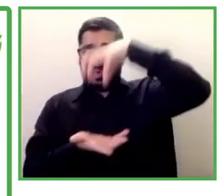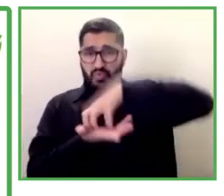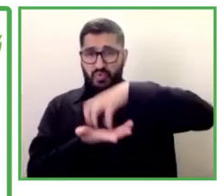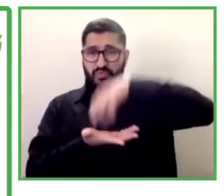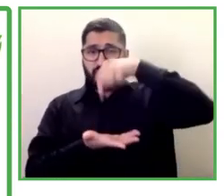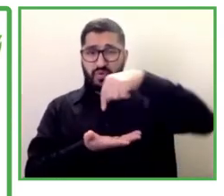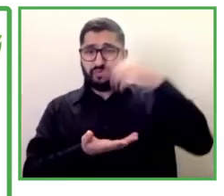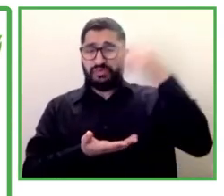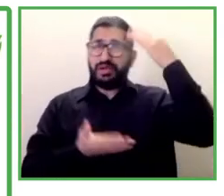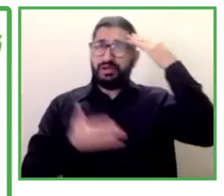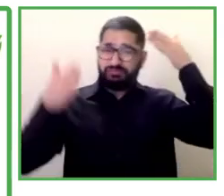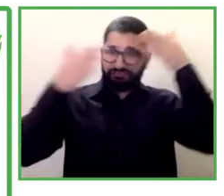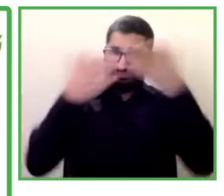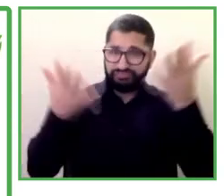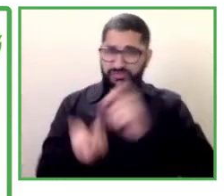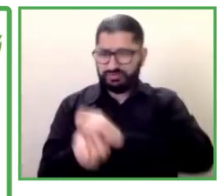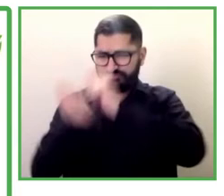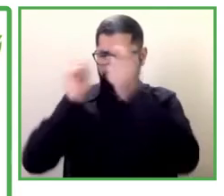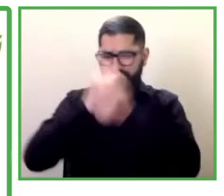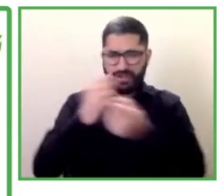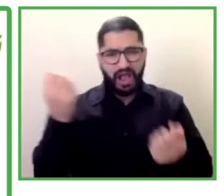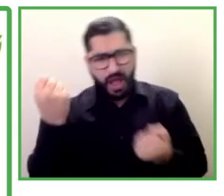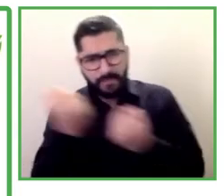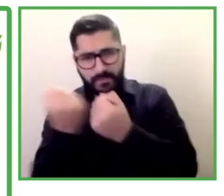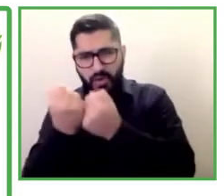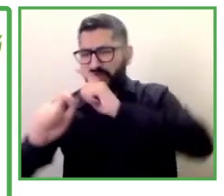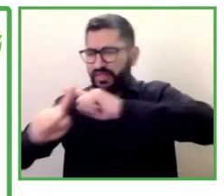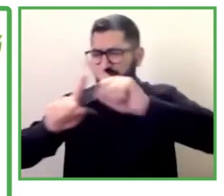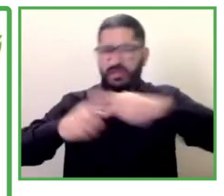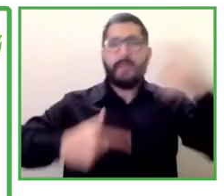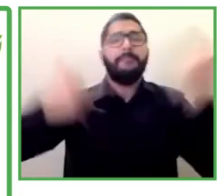United States disabilities and civil rights laws and regulations.